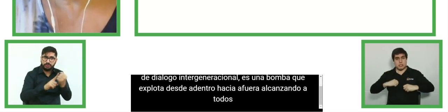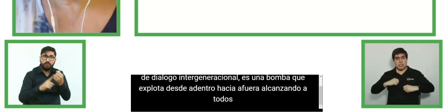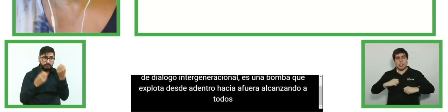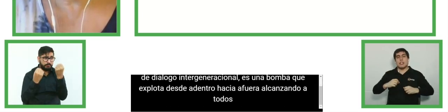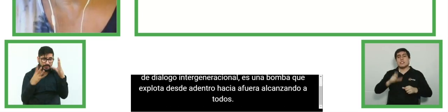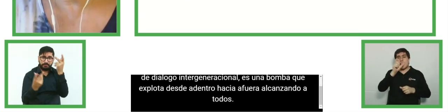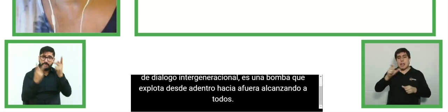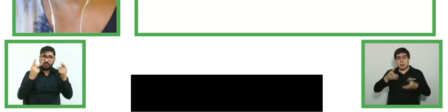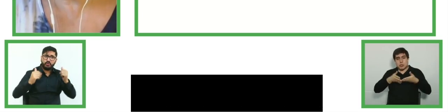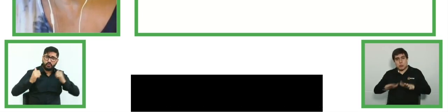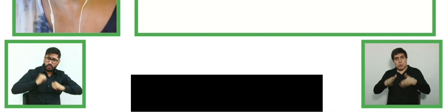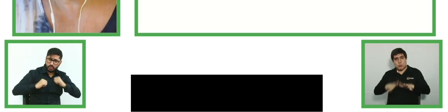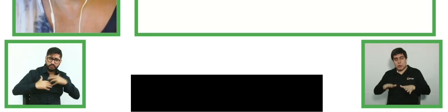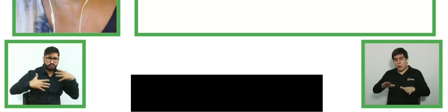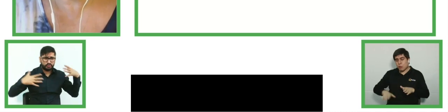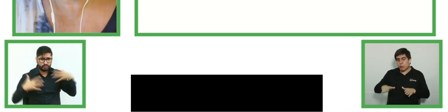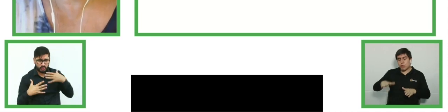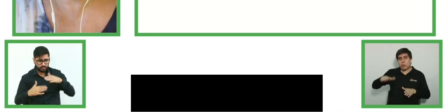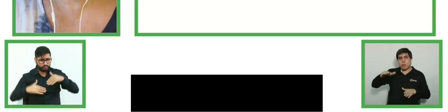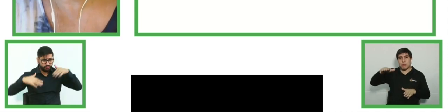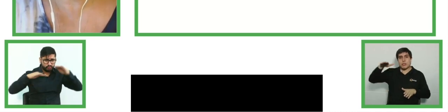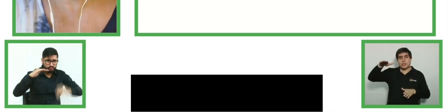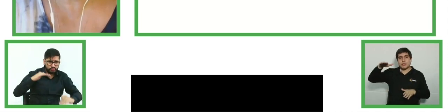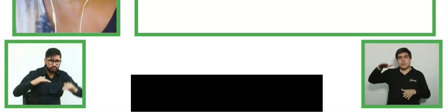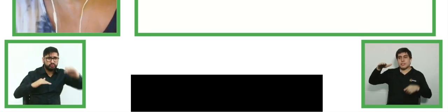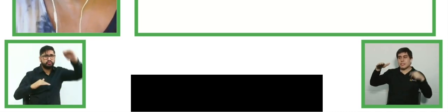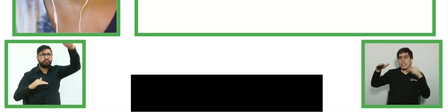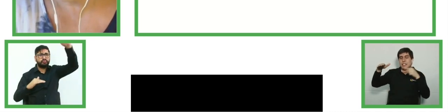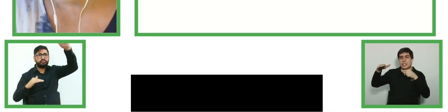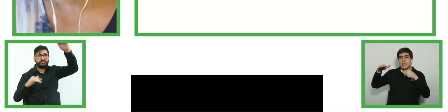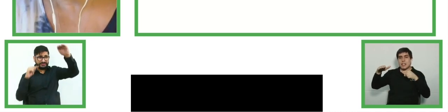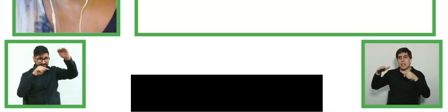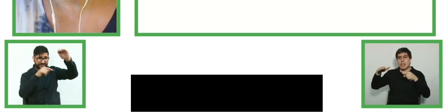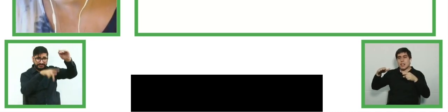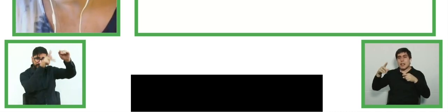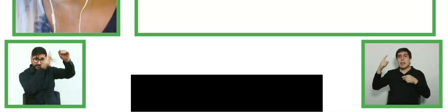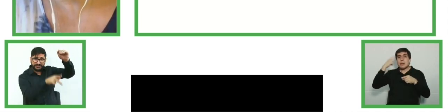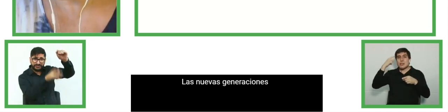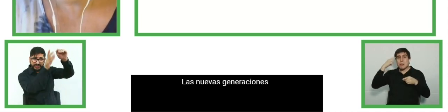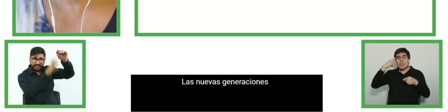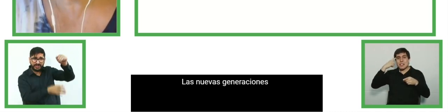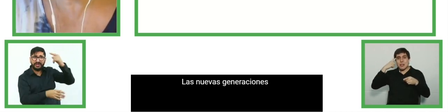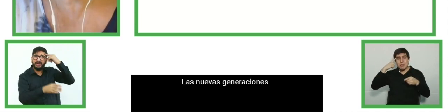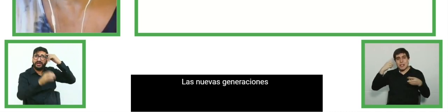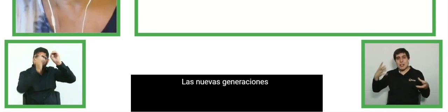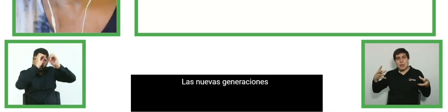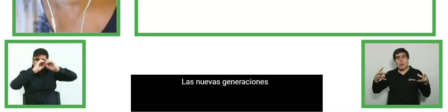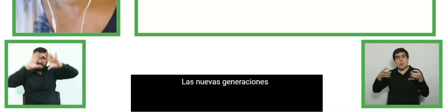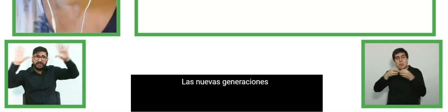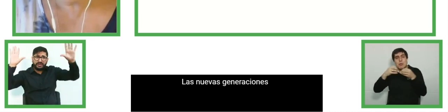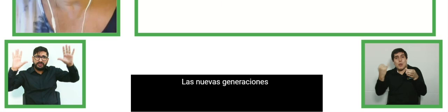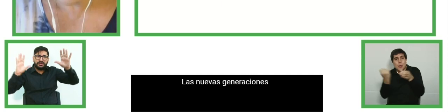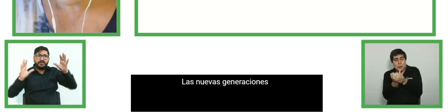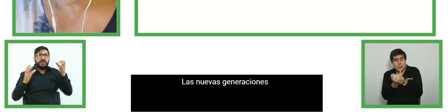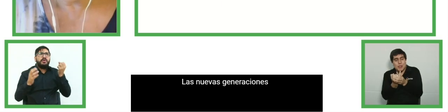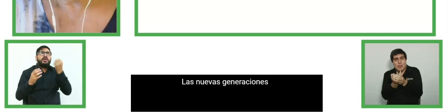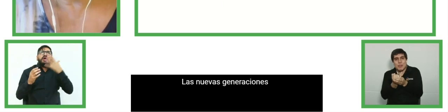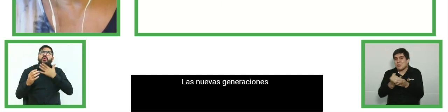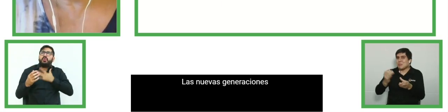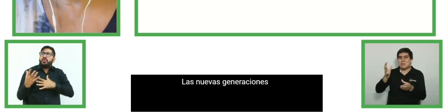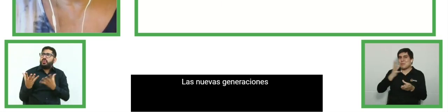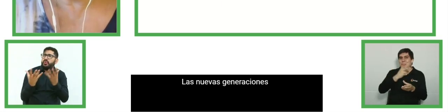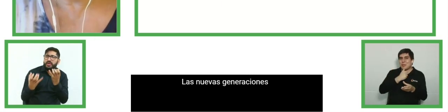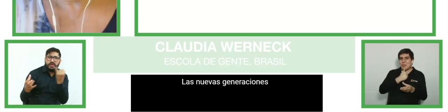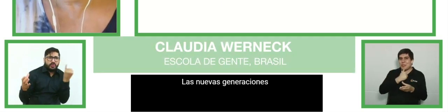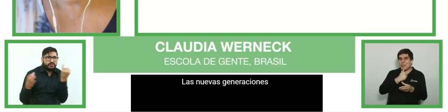without an inclusion perception of themselves, giving place to the perpetuation of